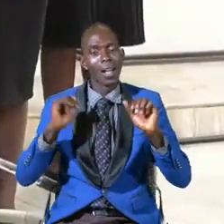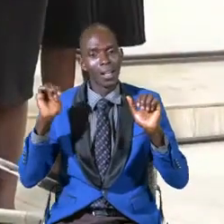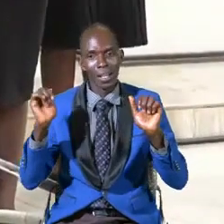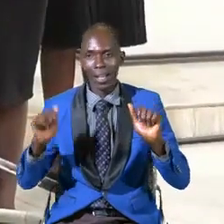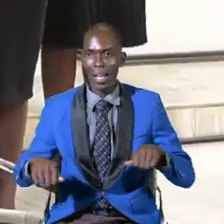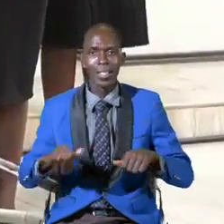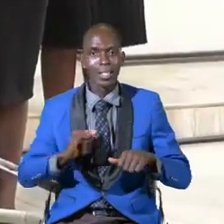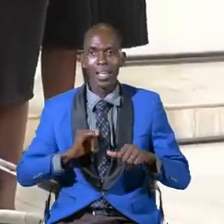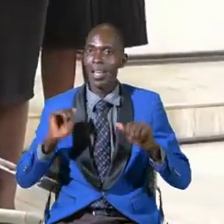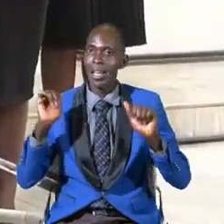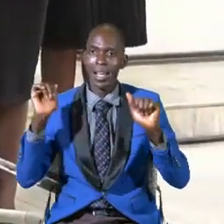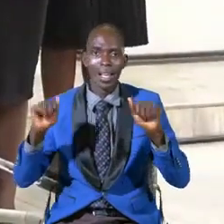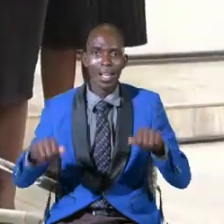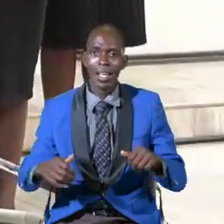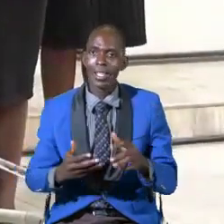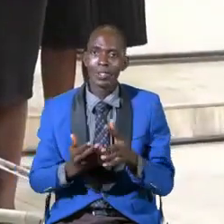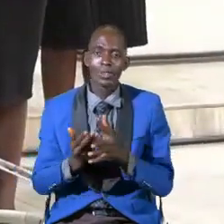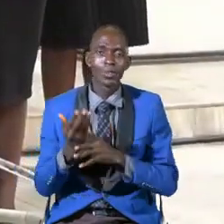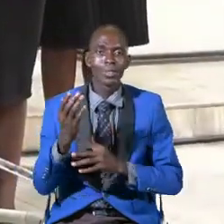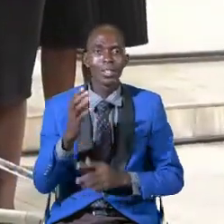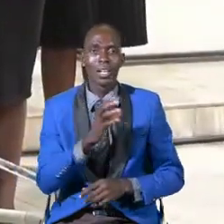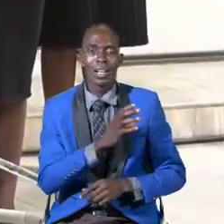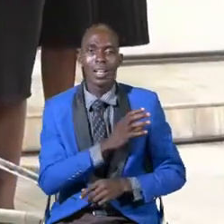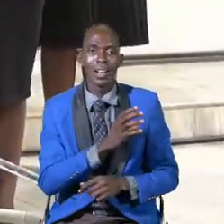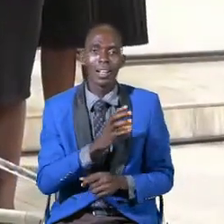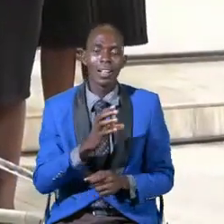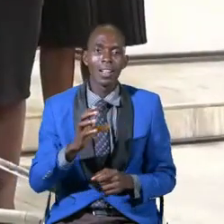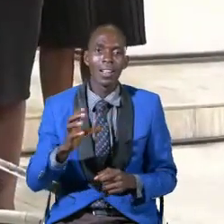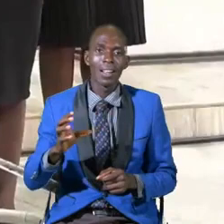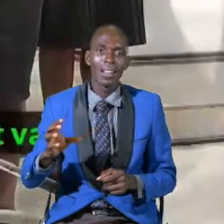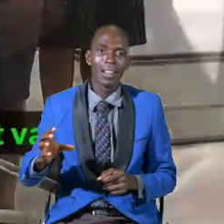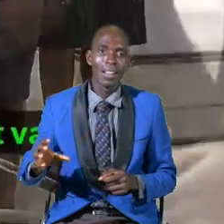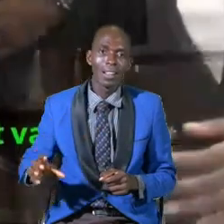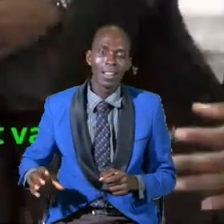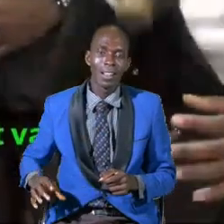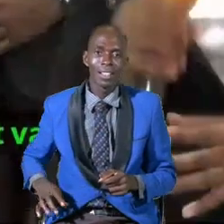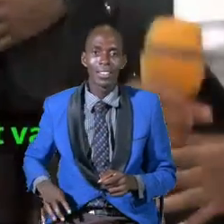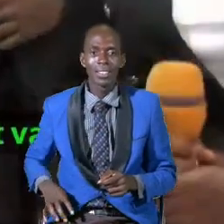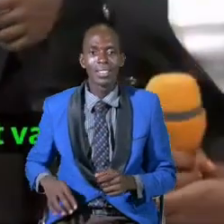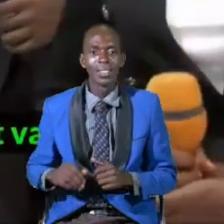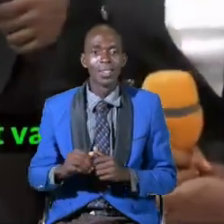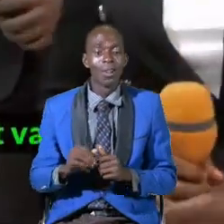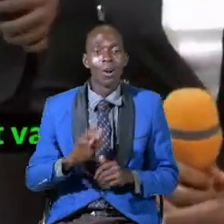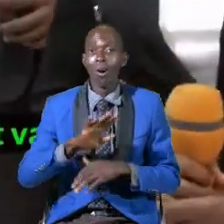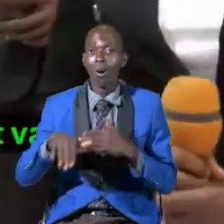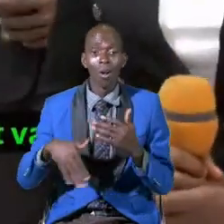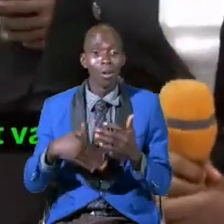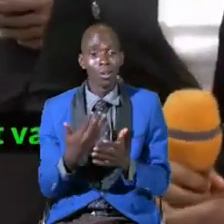I can to Christ. Oh.